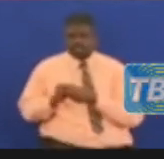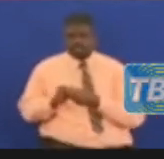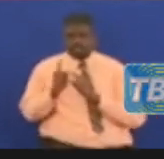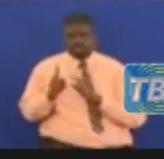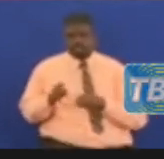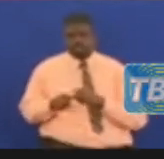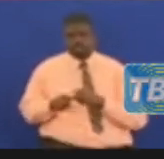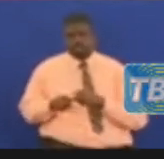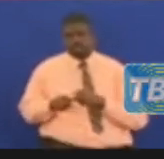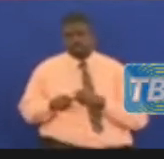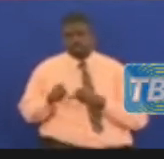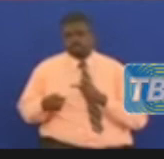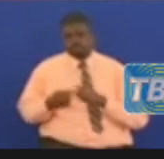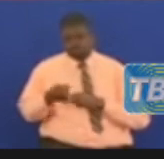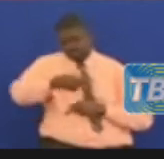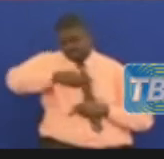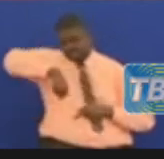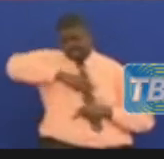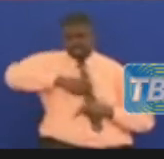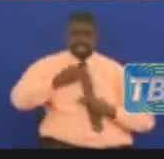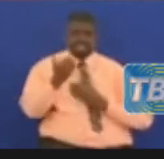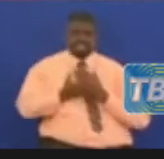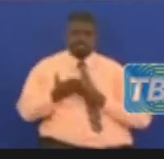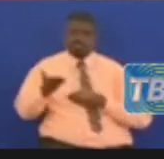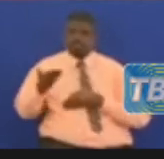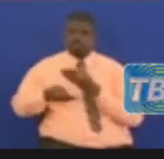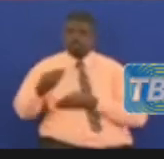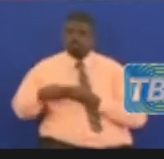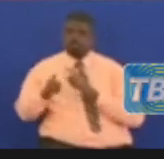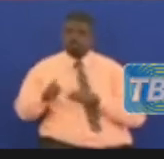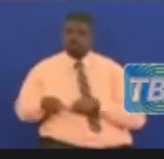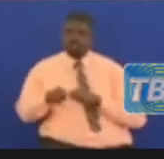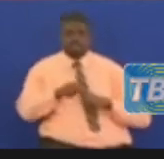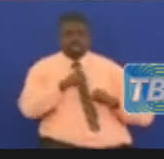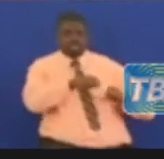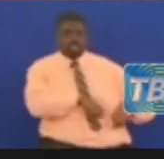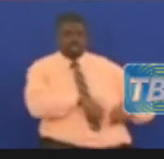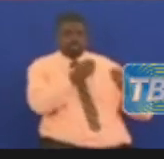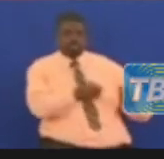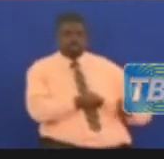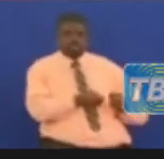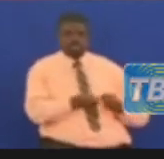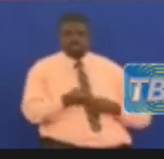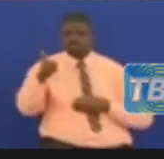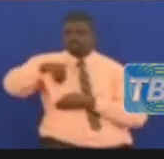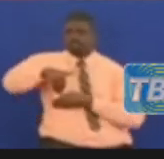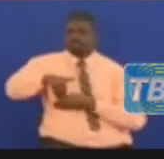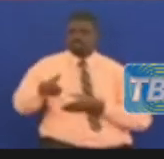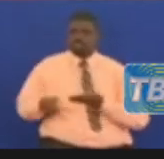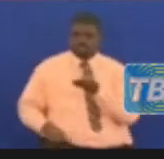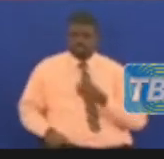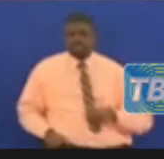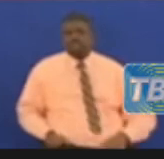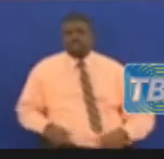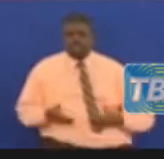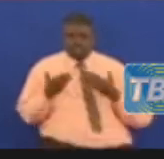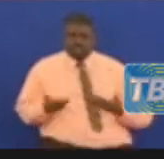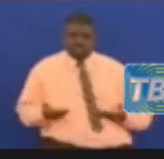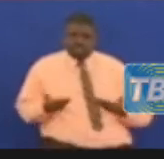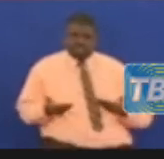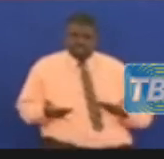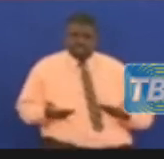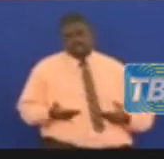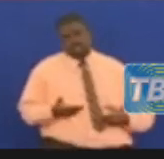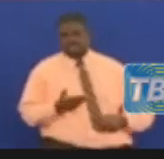very bad bill from our country economically, it would destroy our customs.